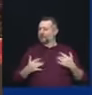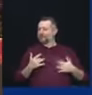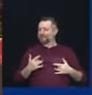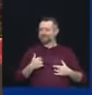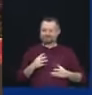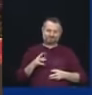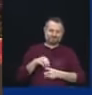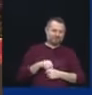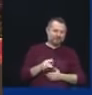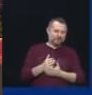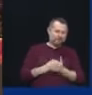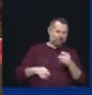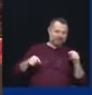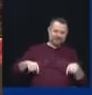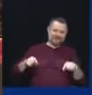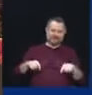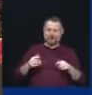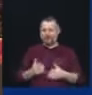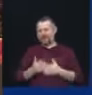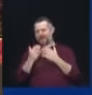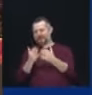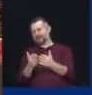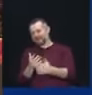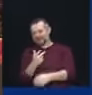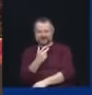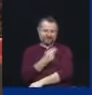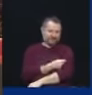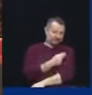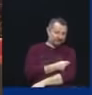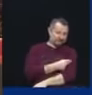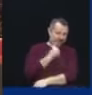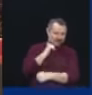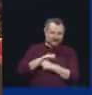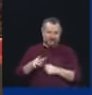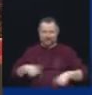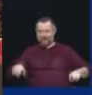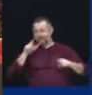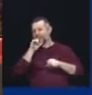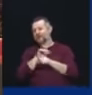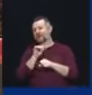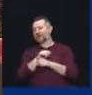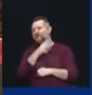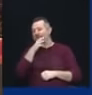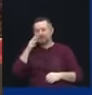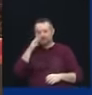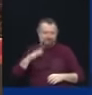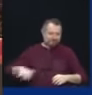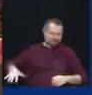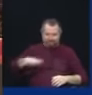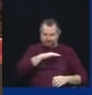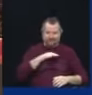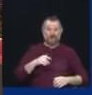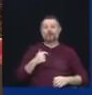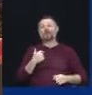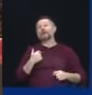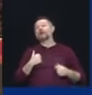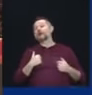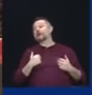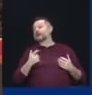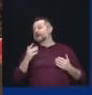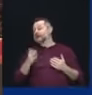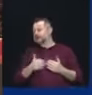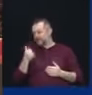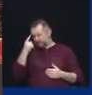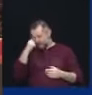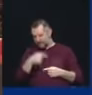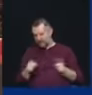offering the COVID vaccine to those of us in the agriculture space in a really easy, quick way here